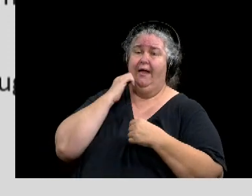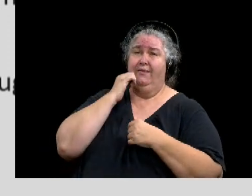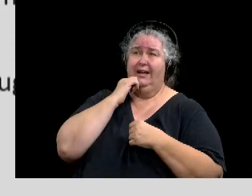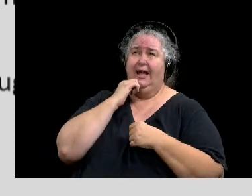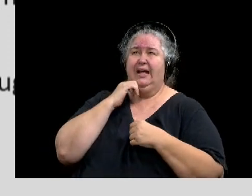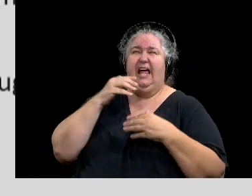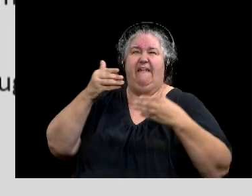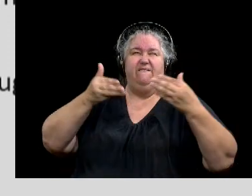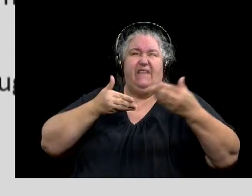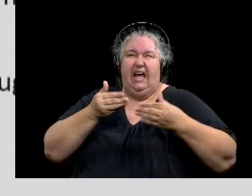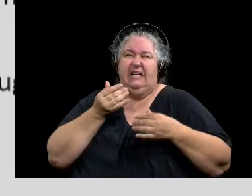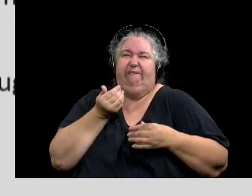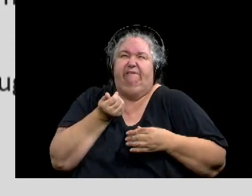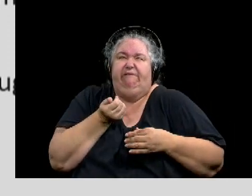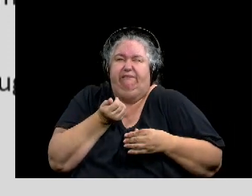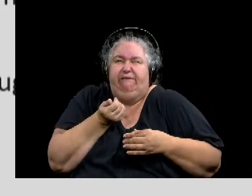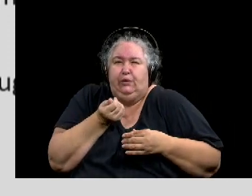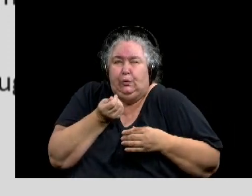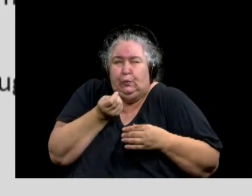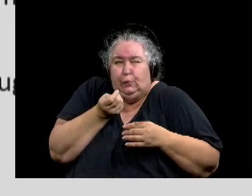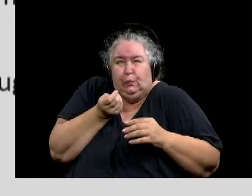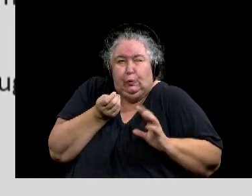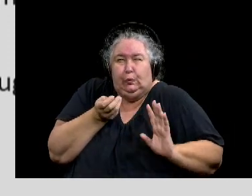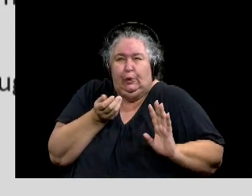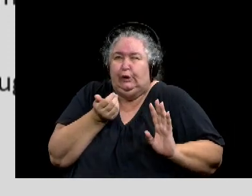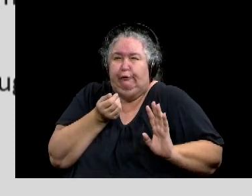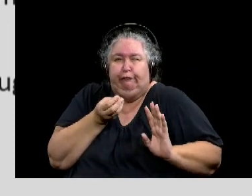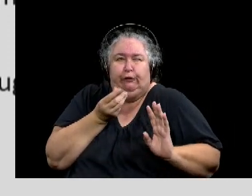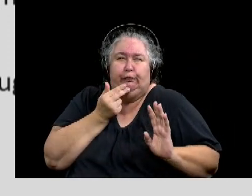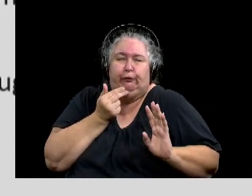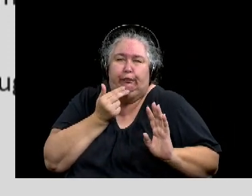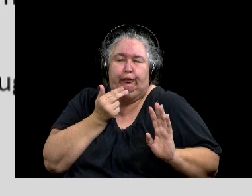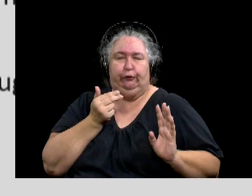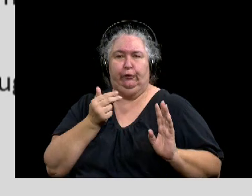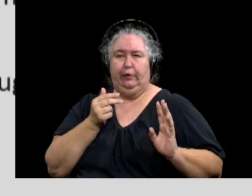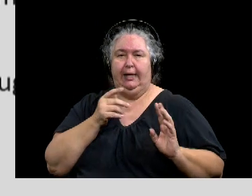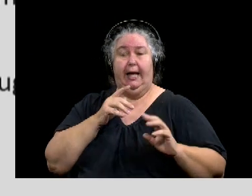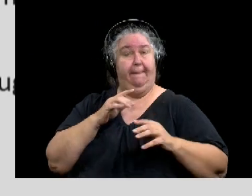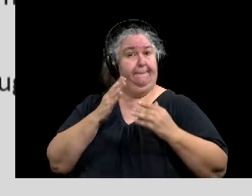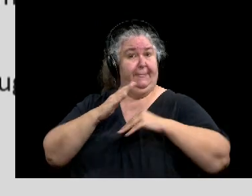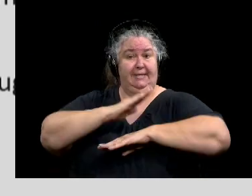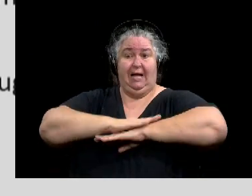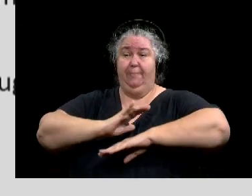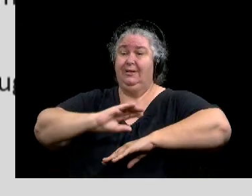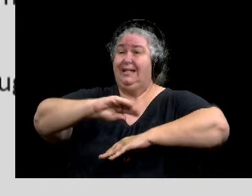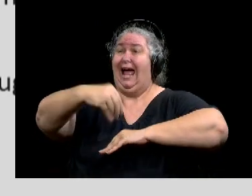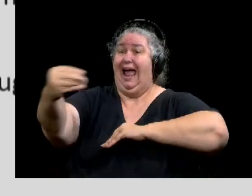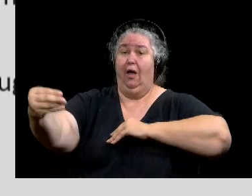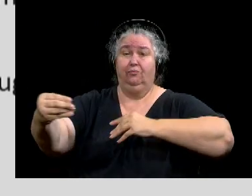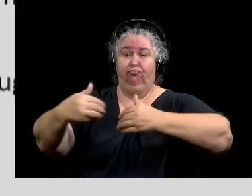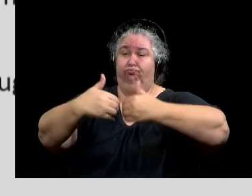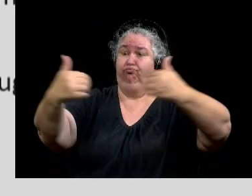few as you're willing to invite. So smaller is safer. Set up tables outside, spread the tables apart. In other words, don't